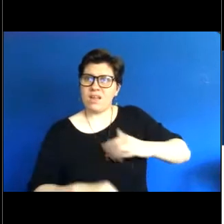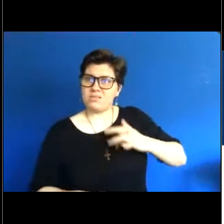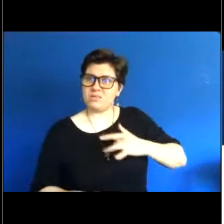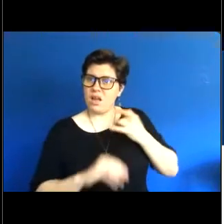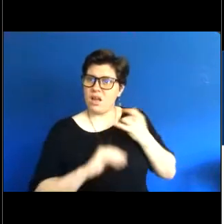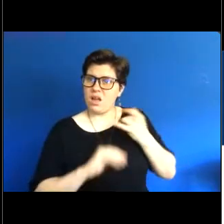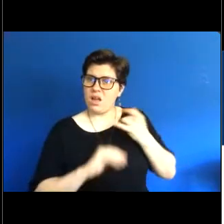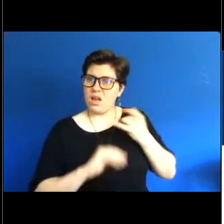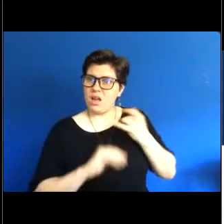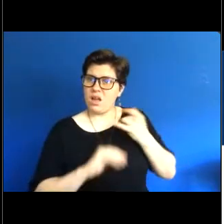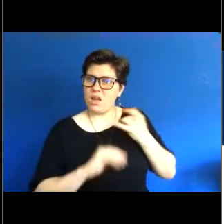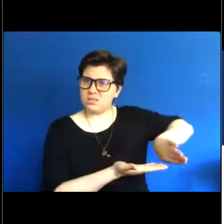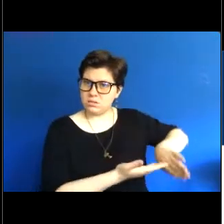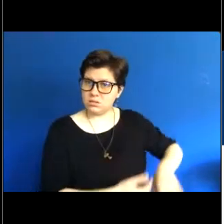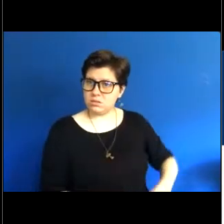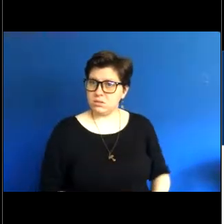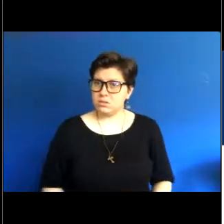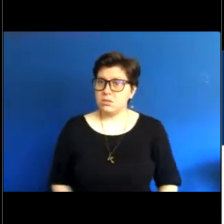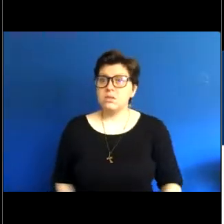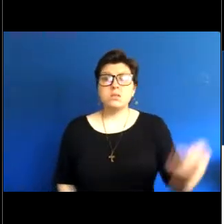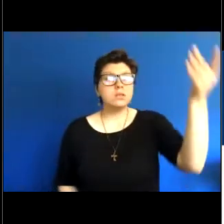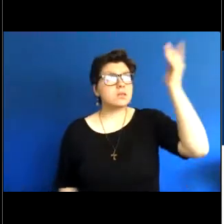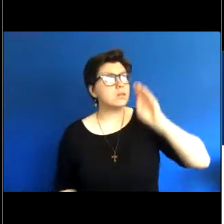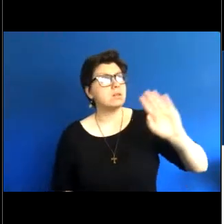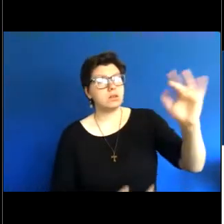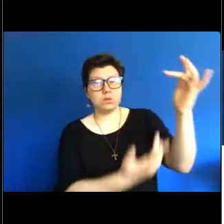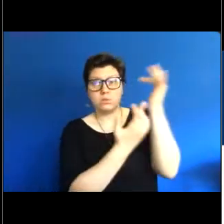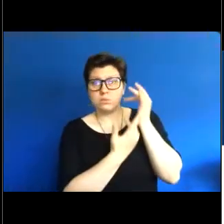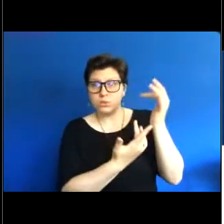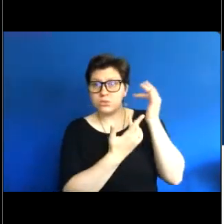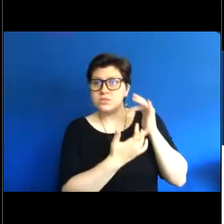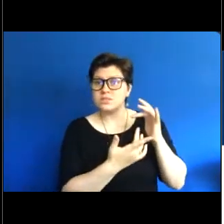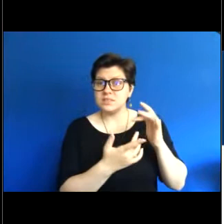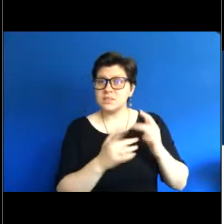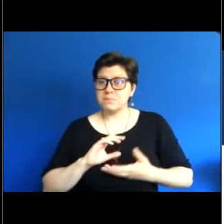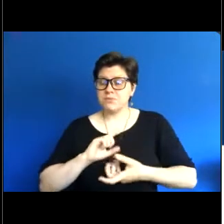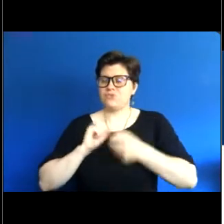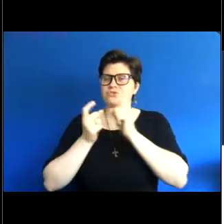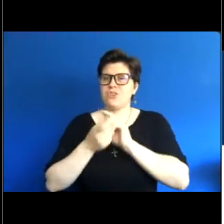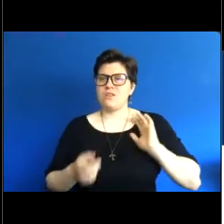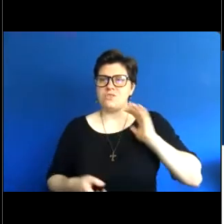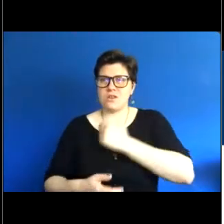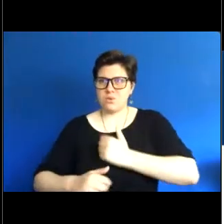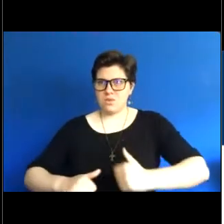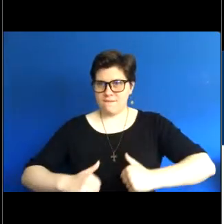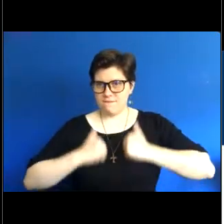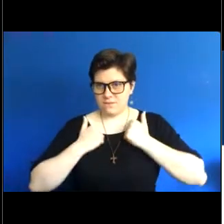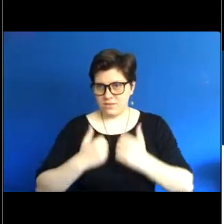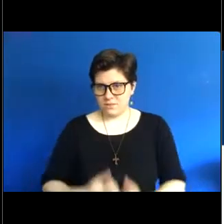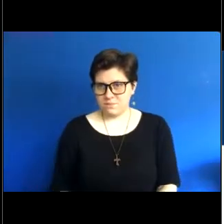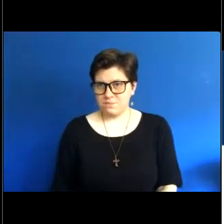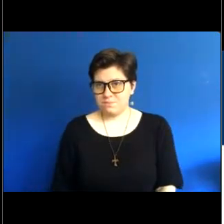isolation. God, in your mercy, change our lives.